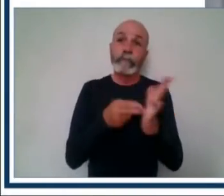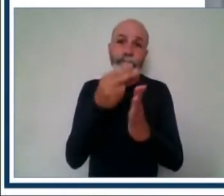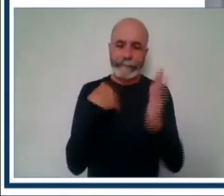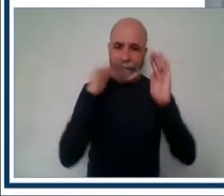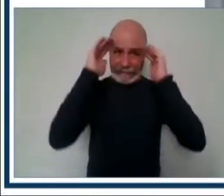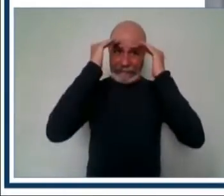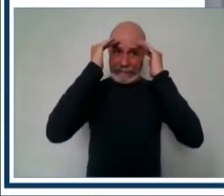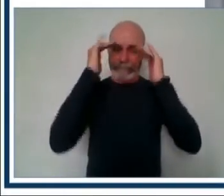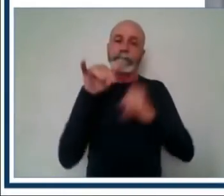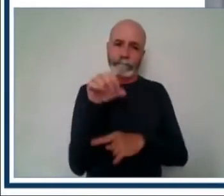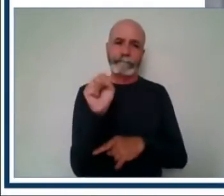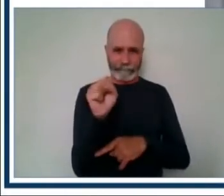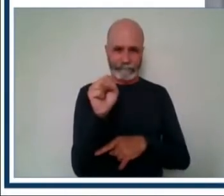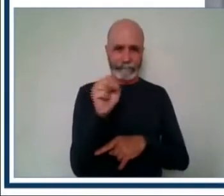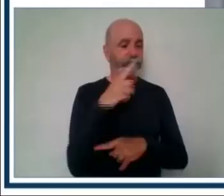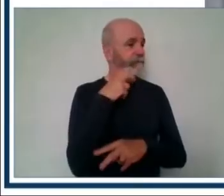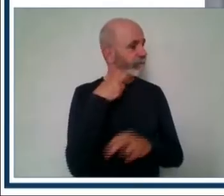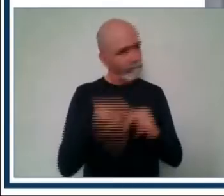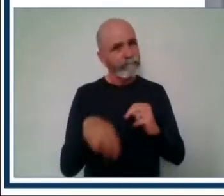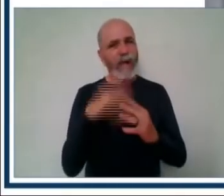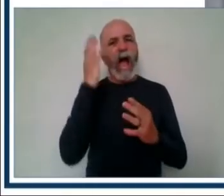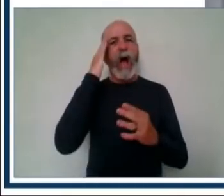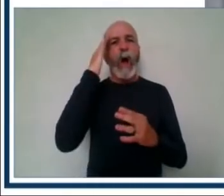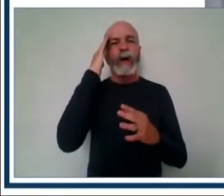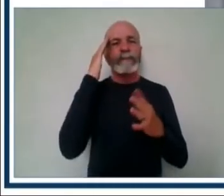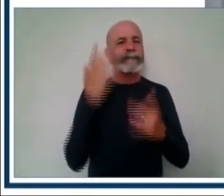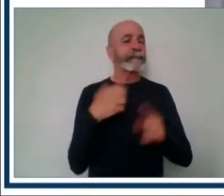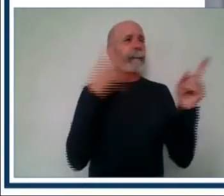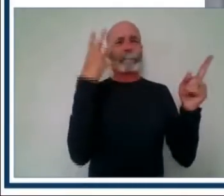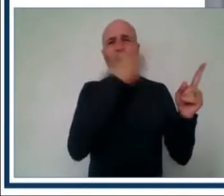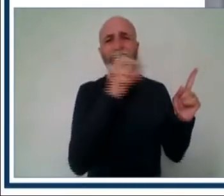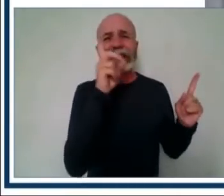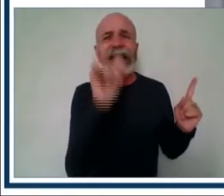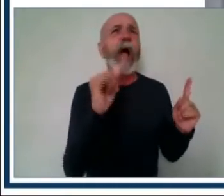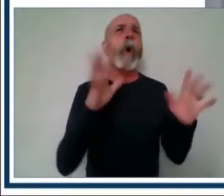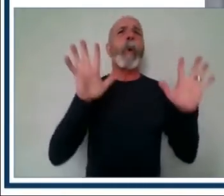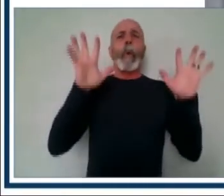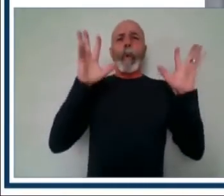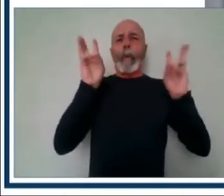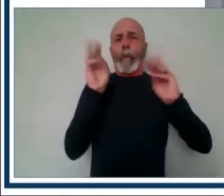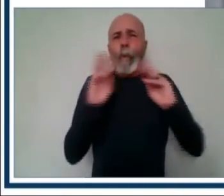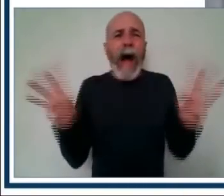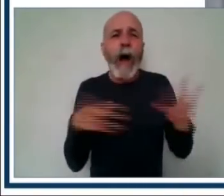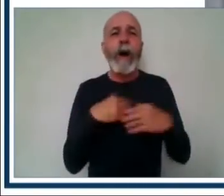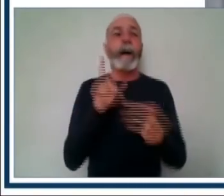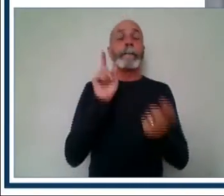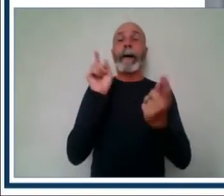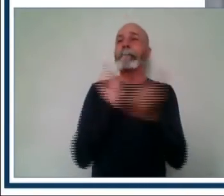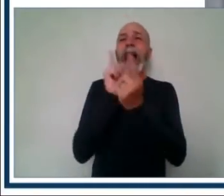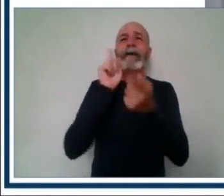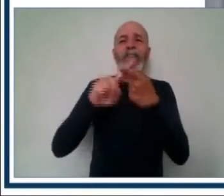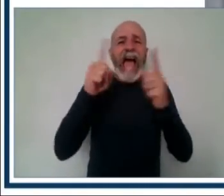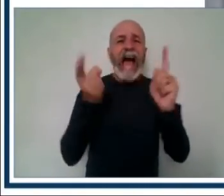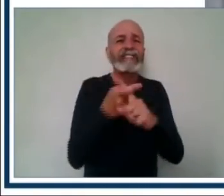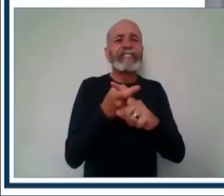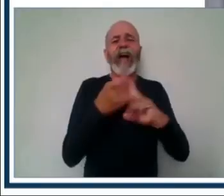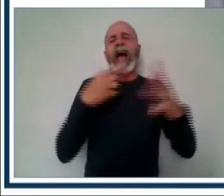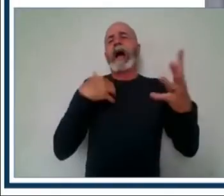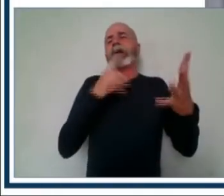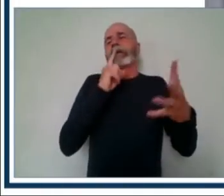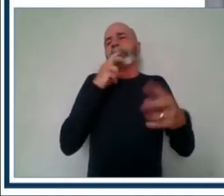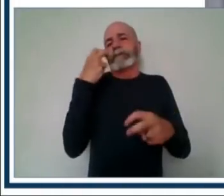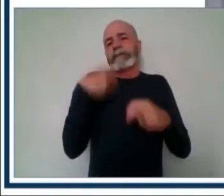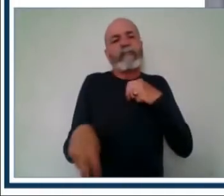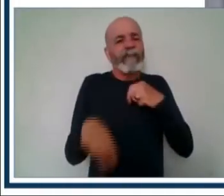in your house on a sunny day. It's hard not to see your friends and hang out. It's just all hard. This week is Holy Week for the